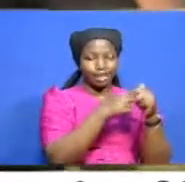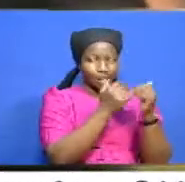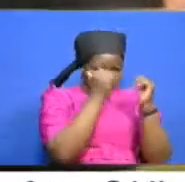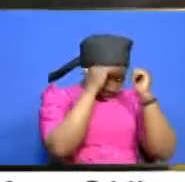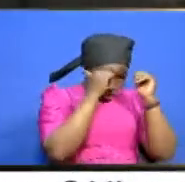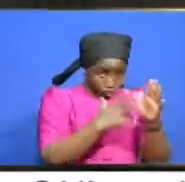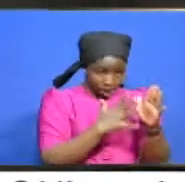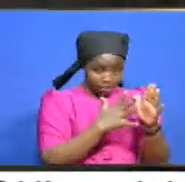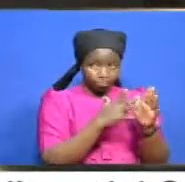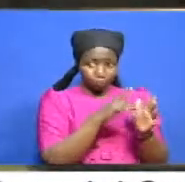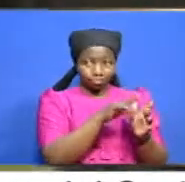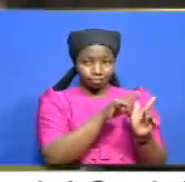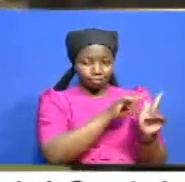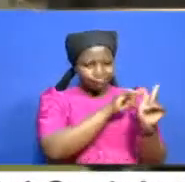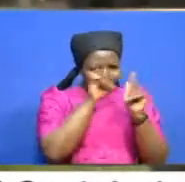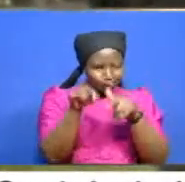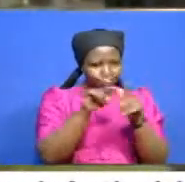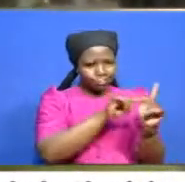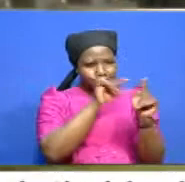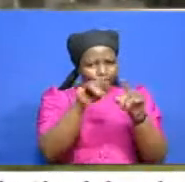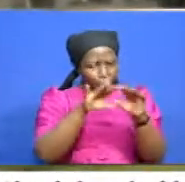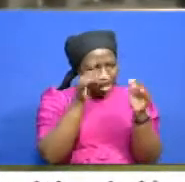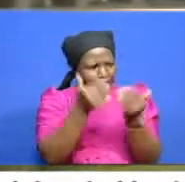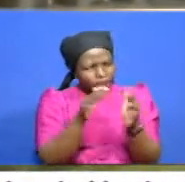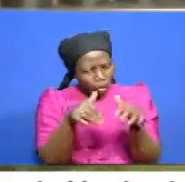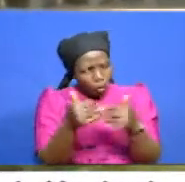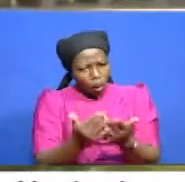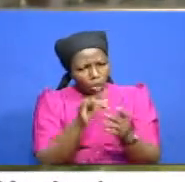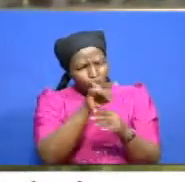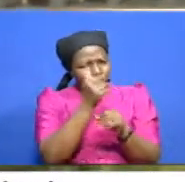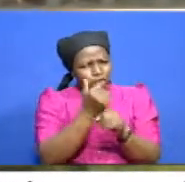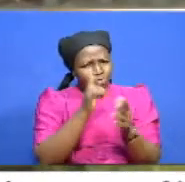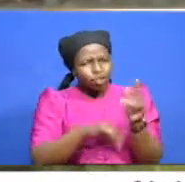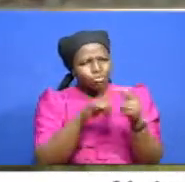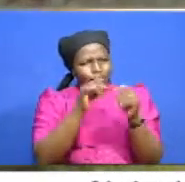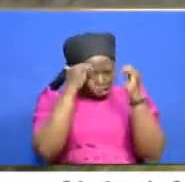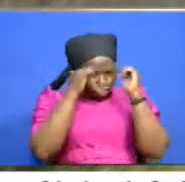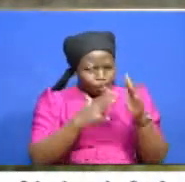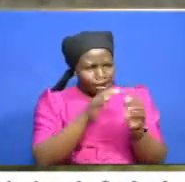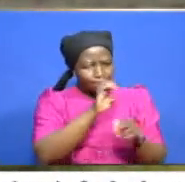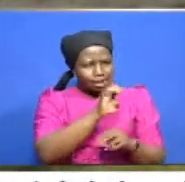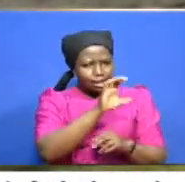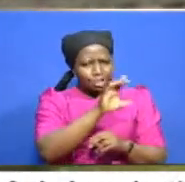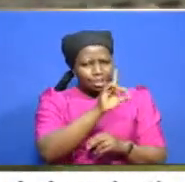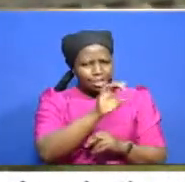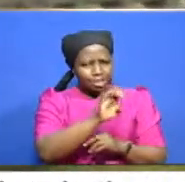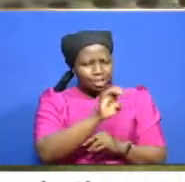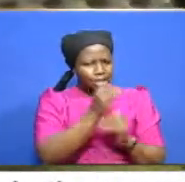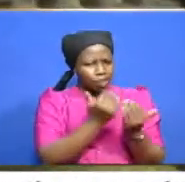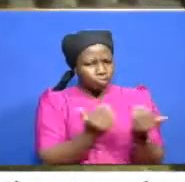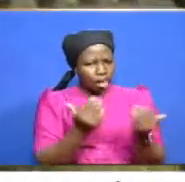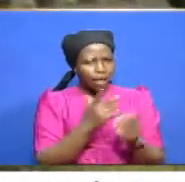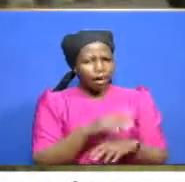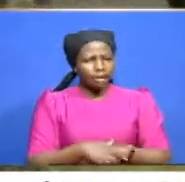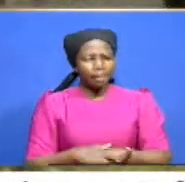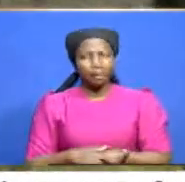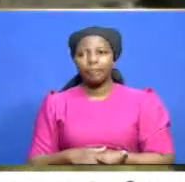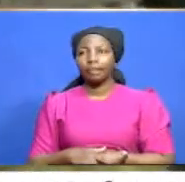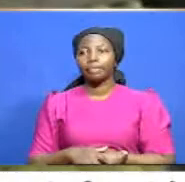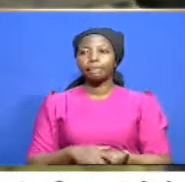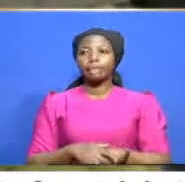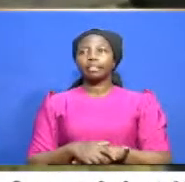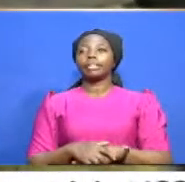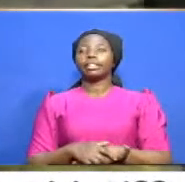they been coming to the classes, or what exactly have you been doing to the students, the ECD students who are supposed to be here? Since that time, we